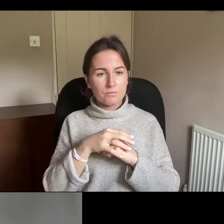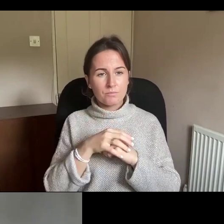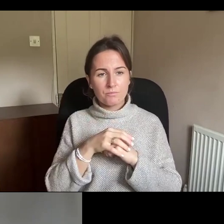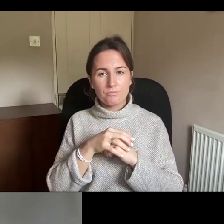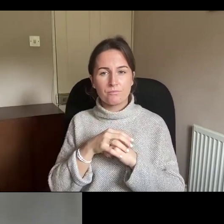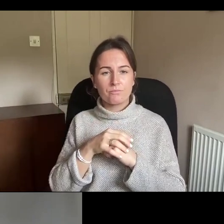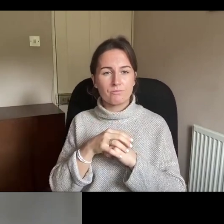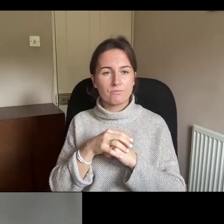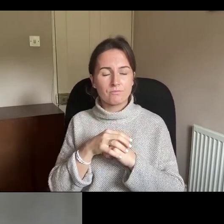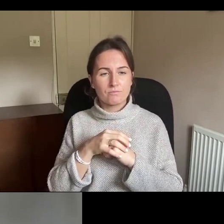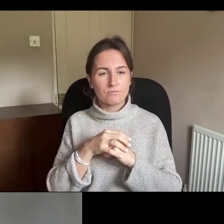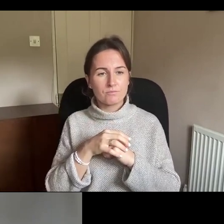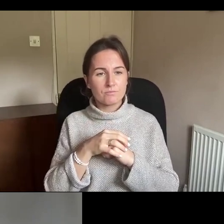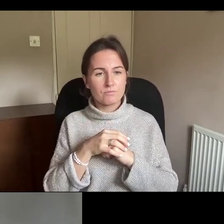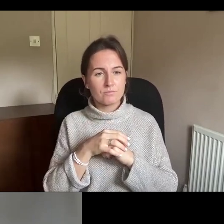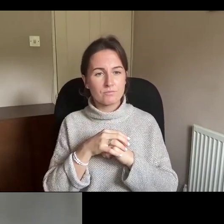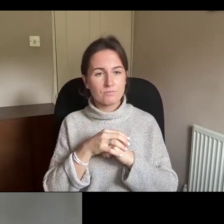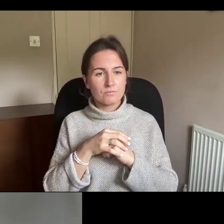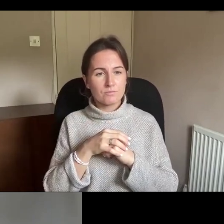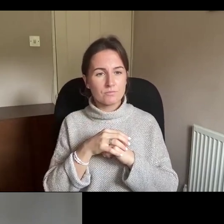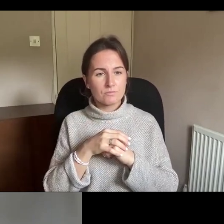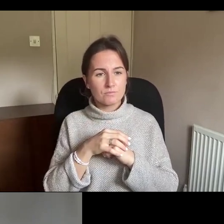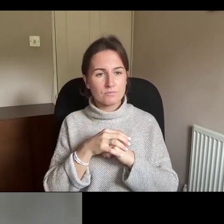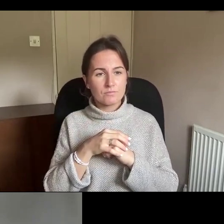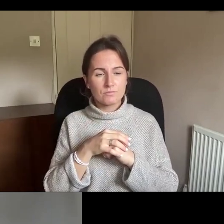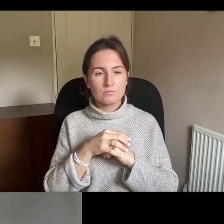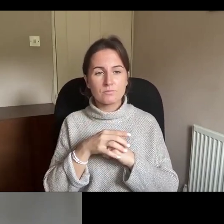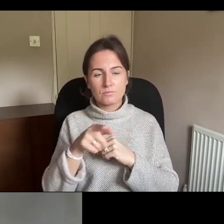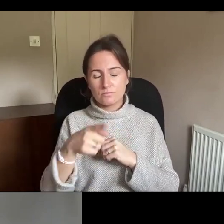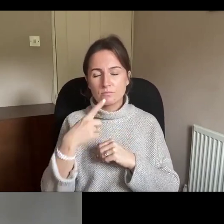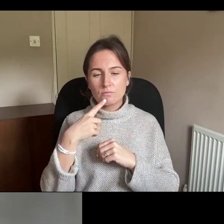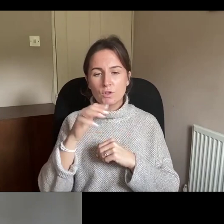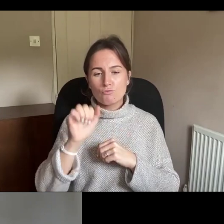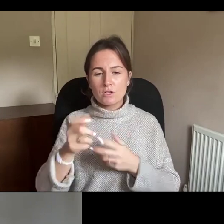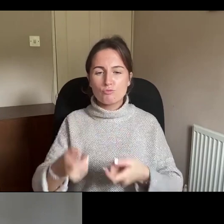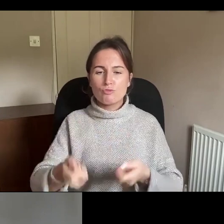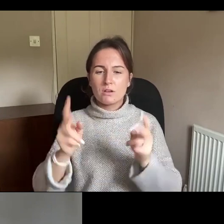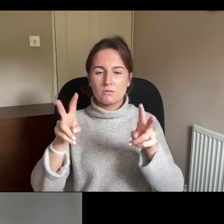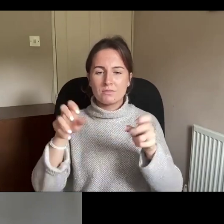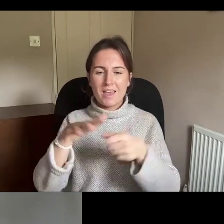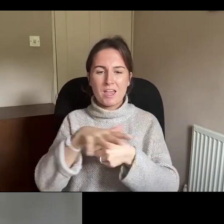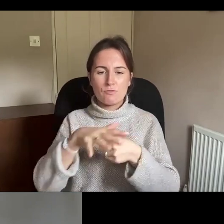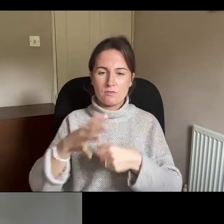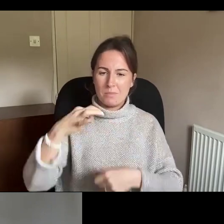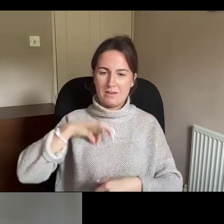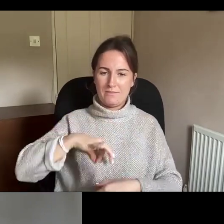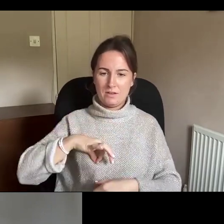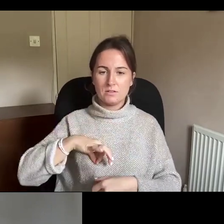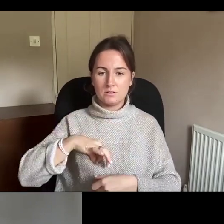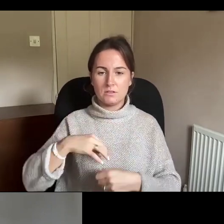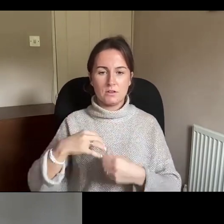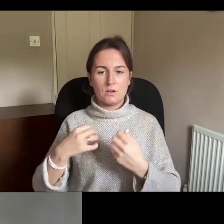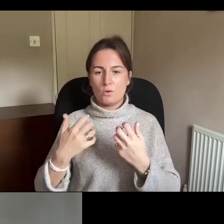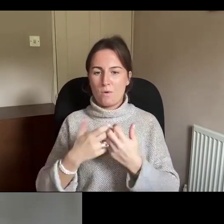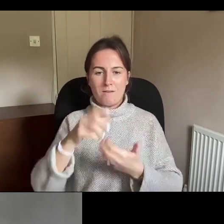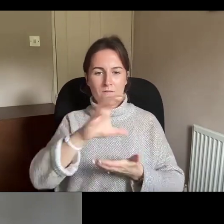So you're right to bring up area of benefit, as we would refer to it, around how we better